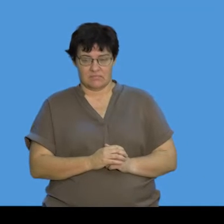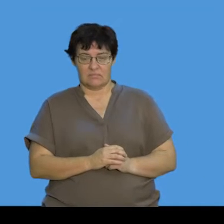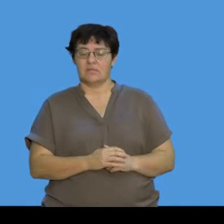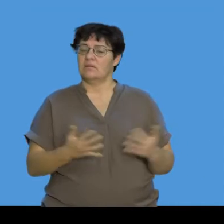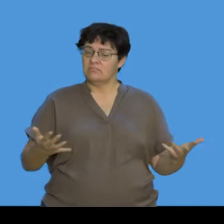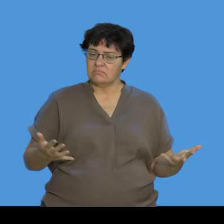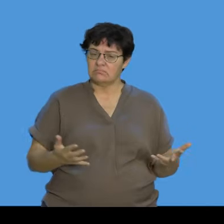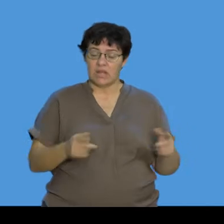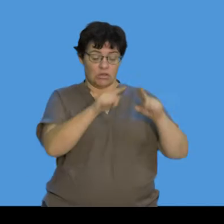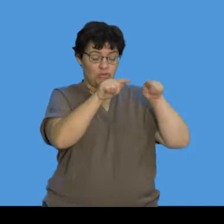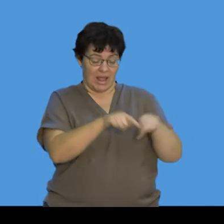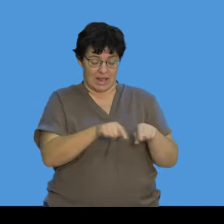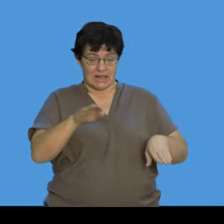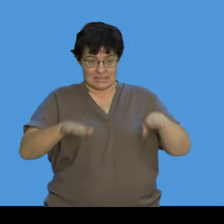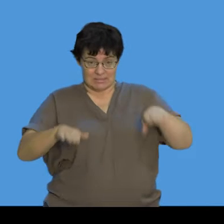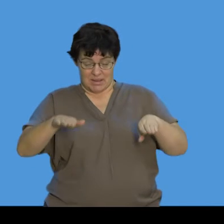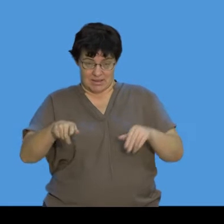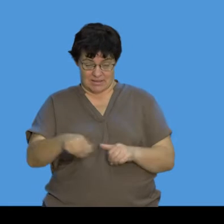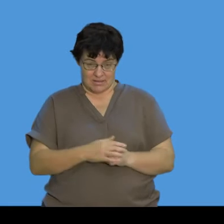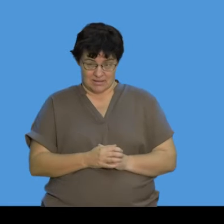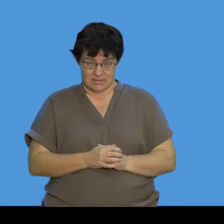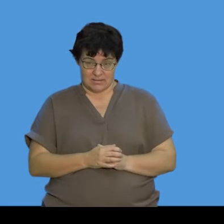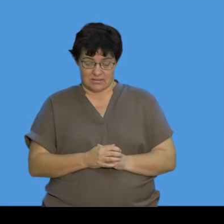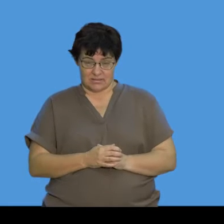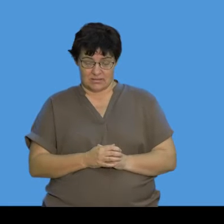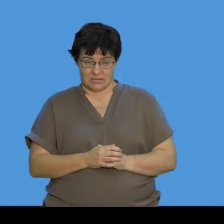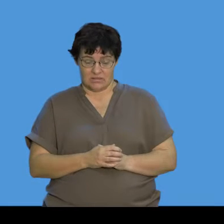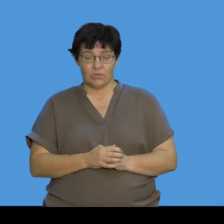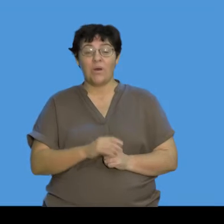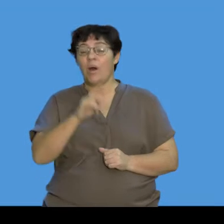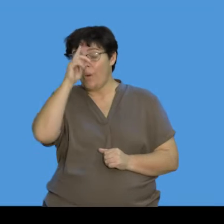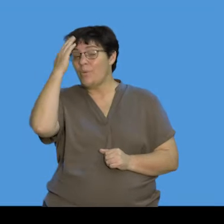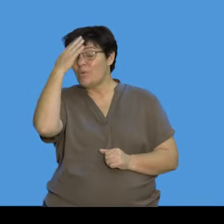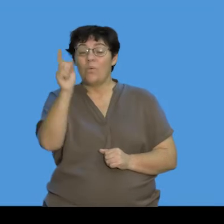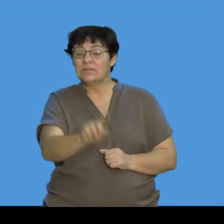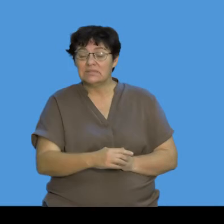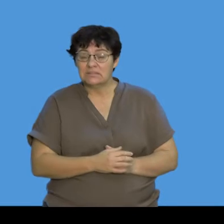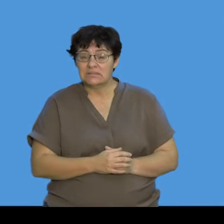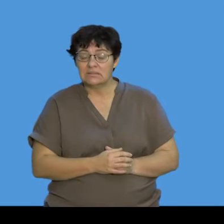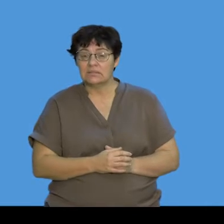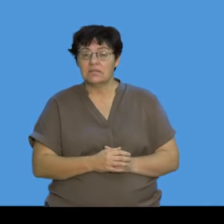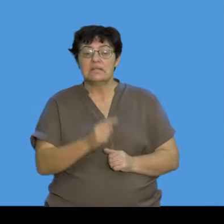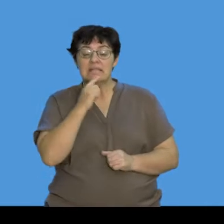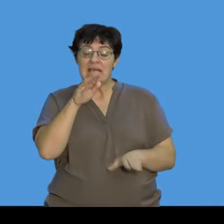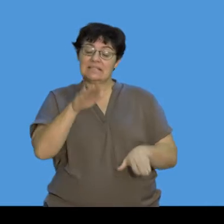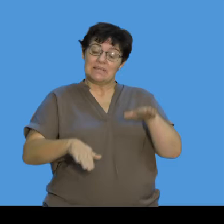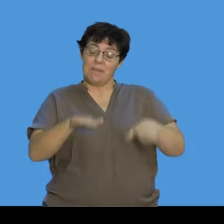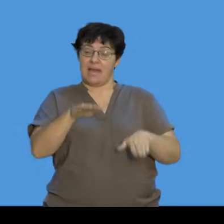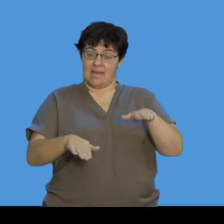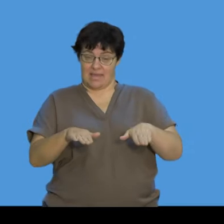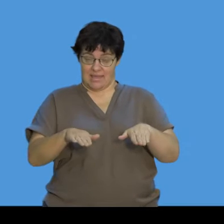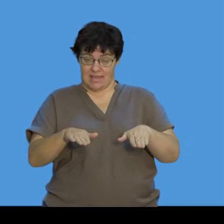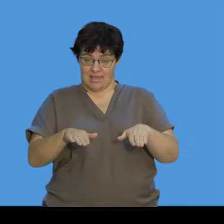Similar triangles, guys, one thing for sure that you need to know is when we talk about